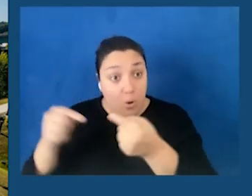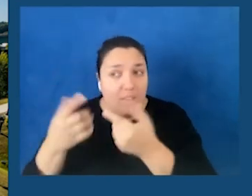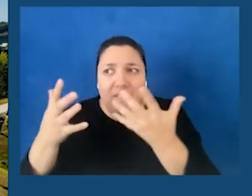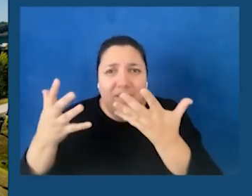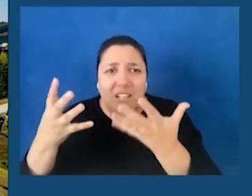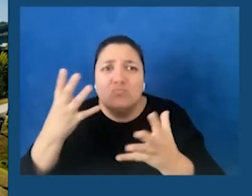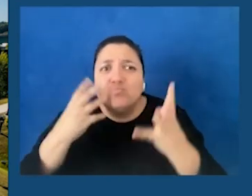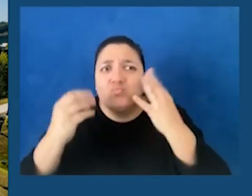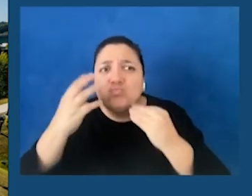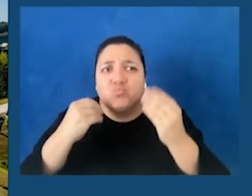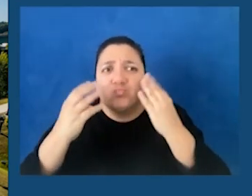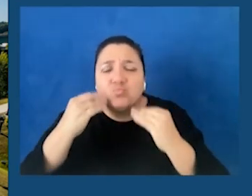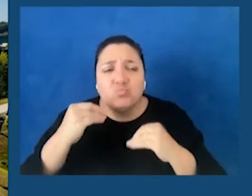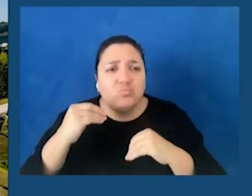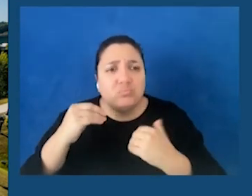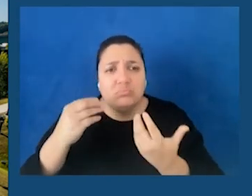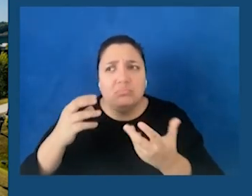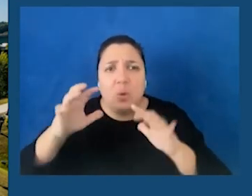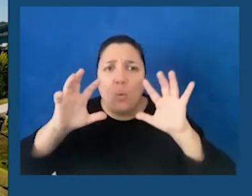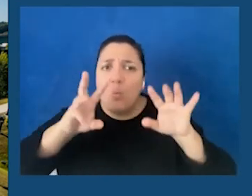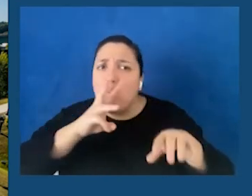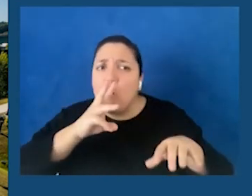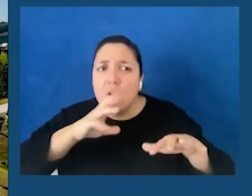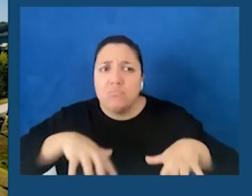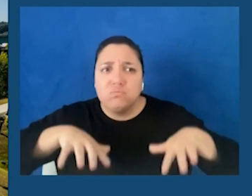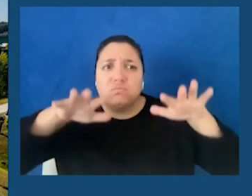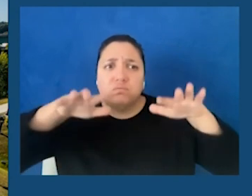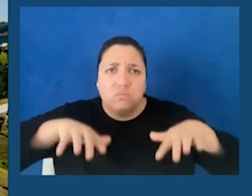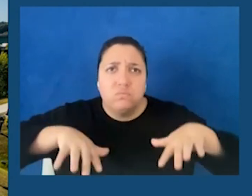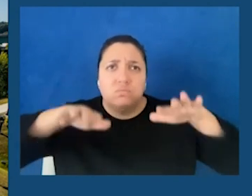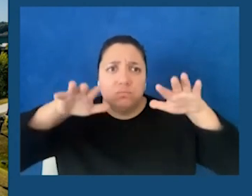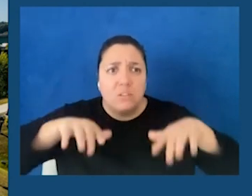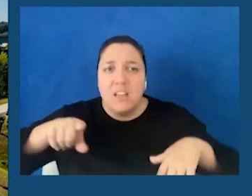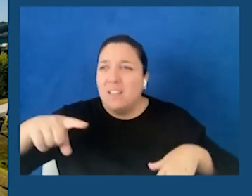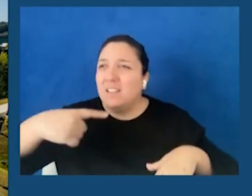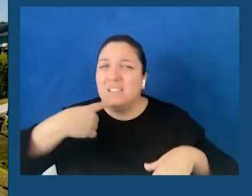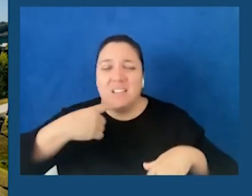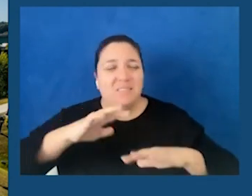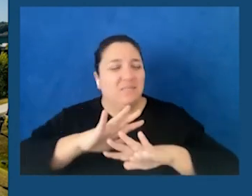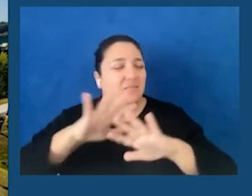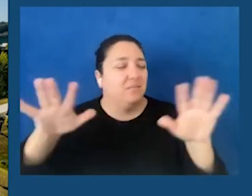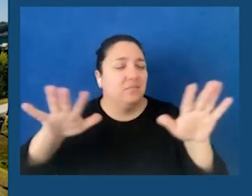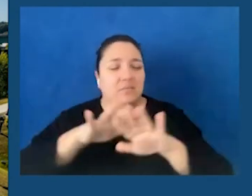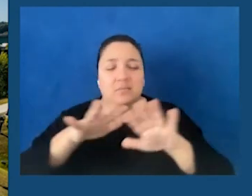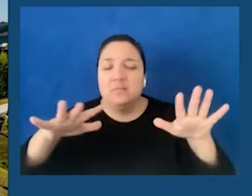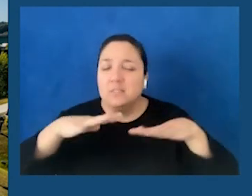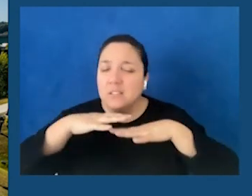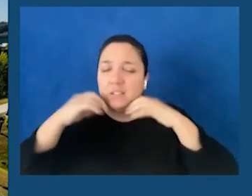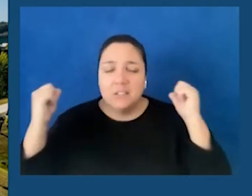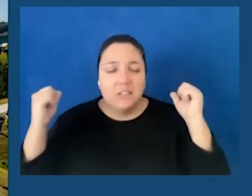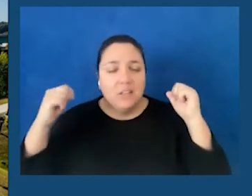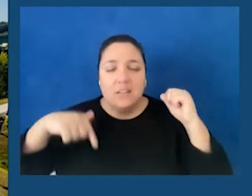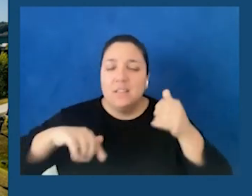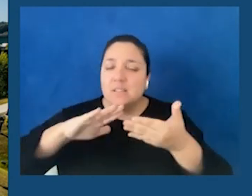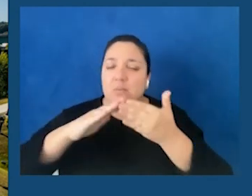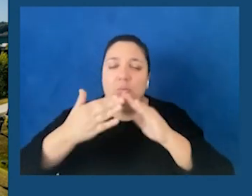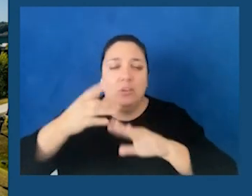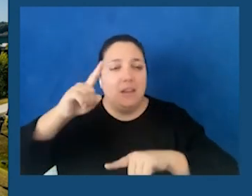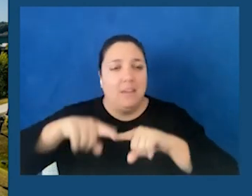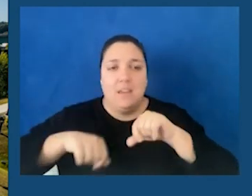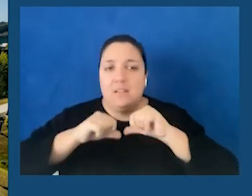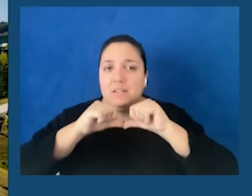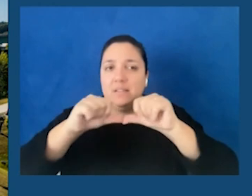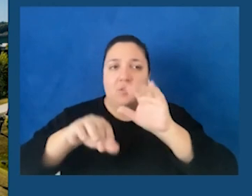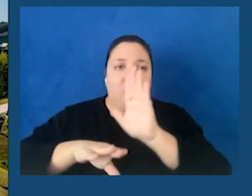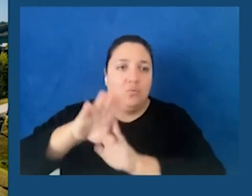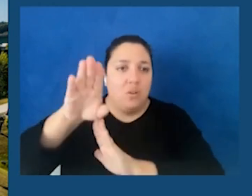Mother Nature over these last couple of years, who say enough is enough. our community can no longer thrive here, and